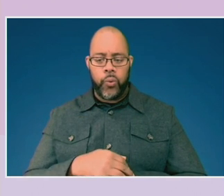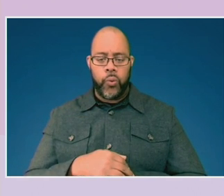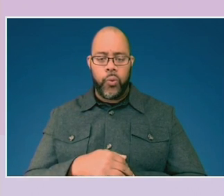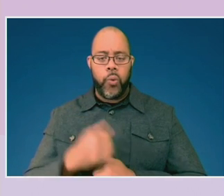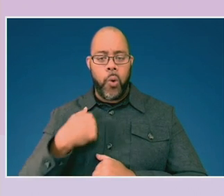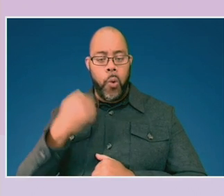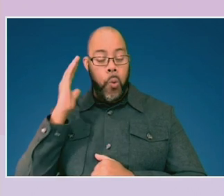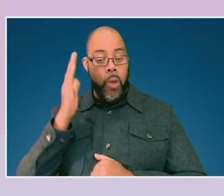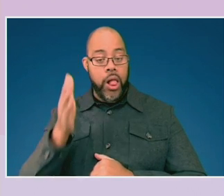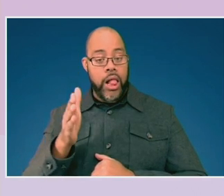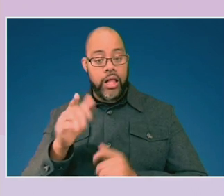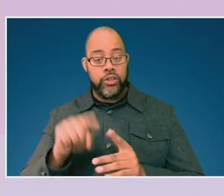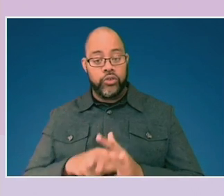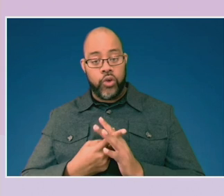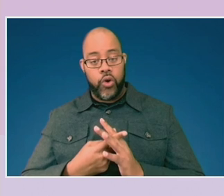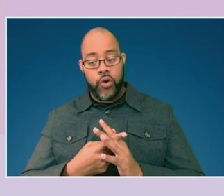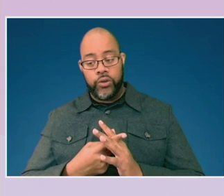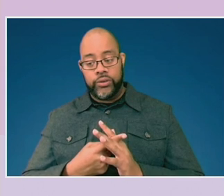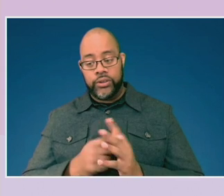So I will begin.